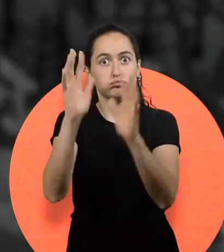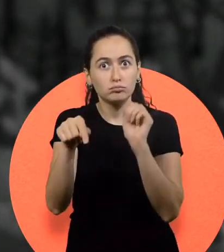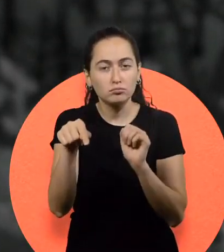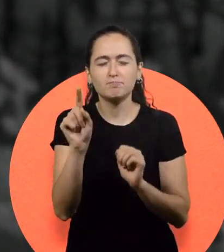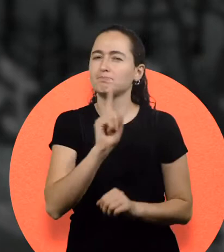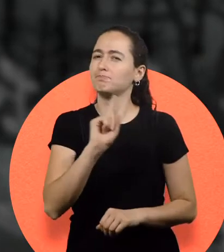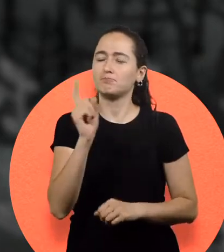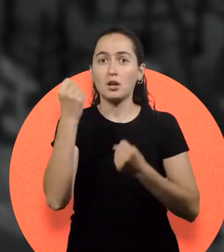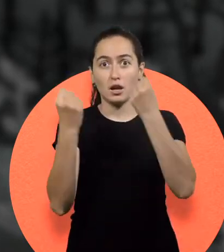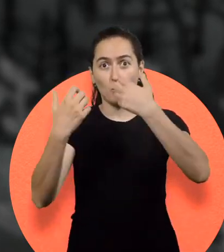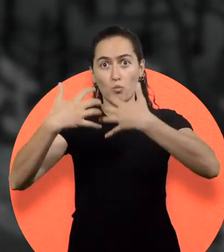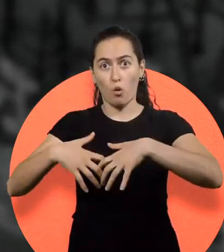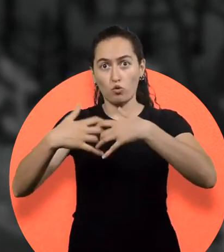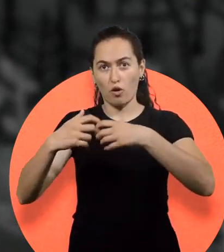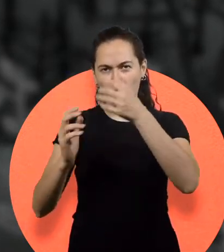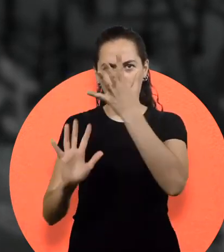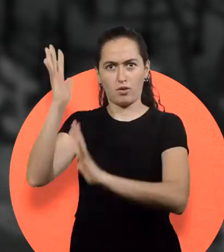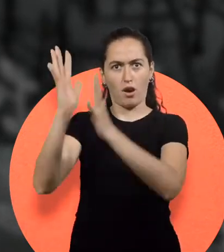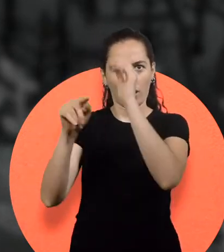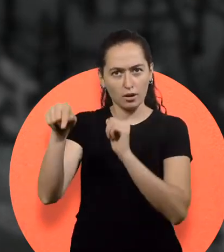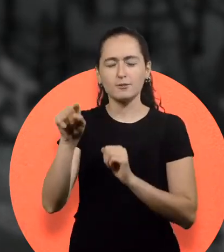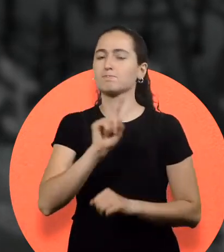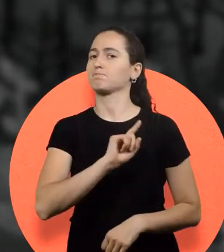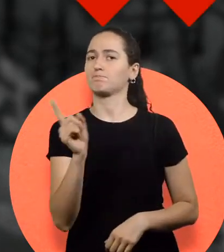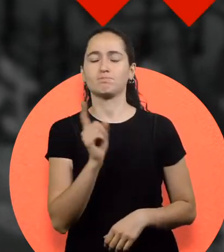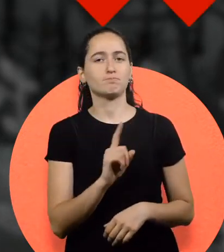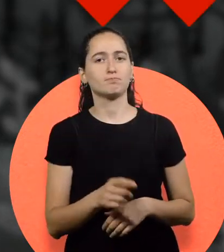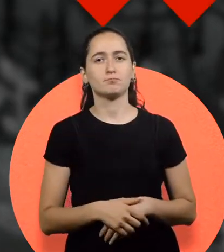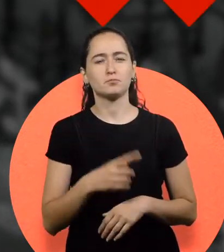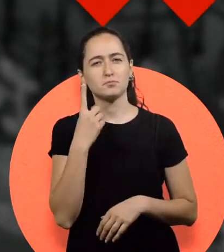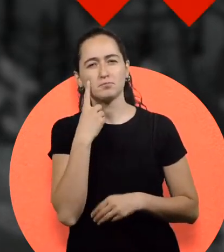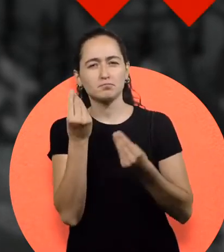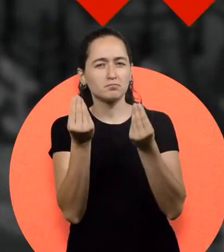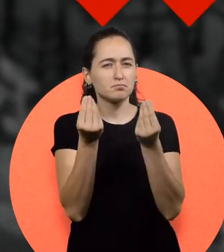campfire or a machine from which sparks could have come out of the engine.